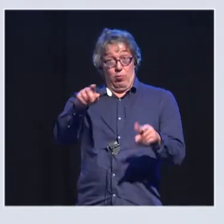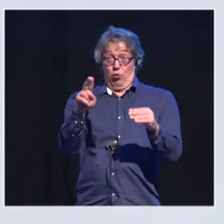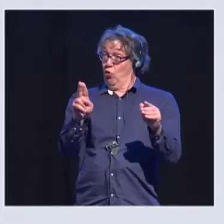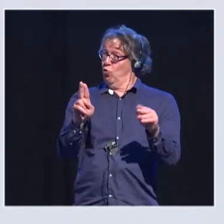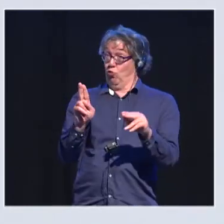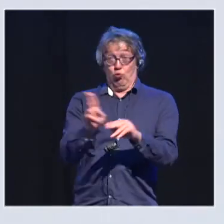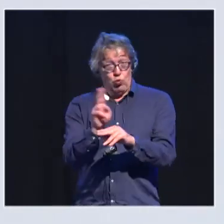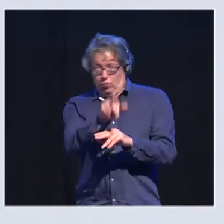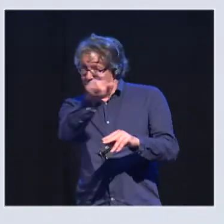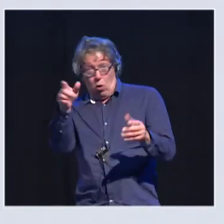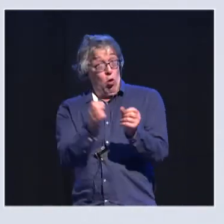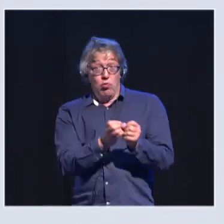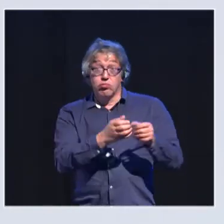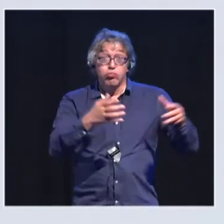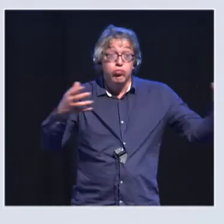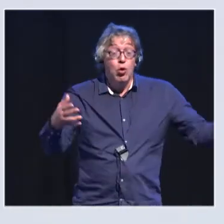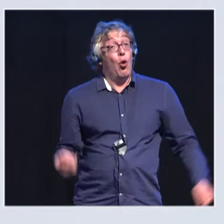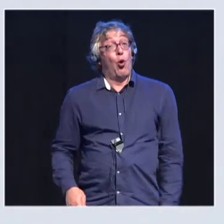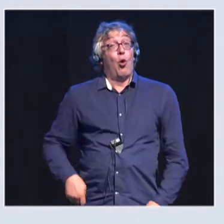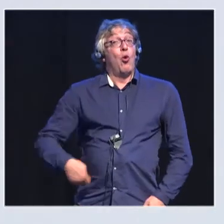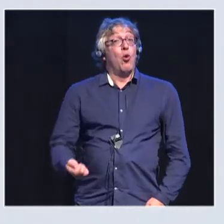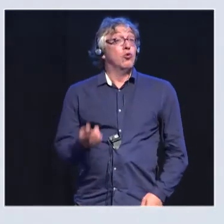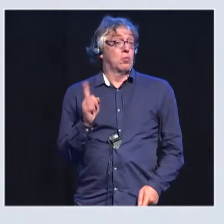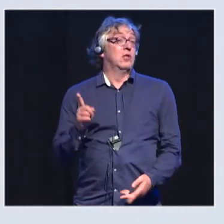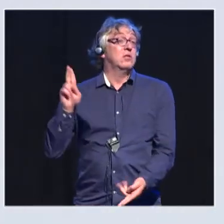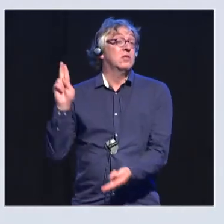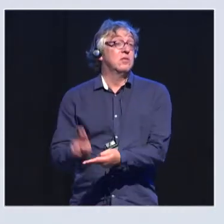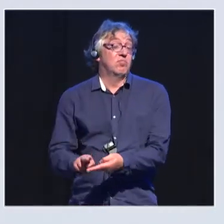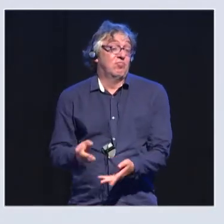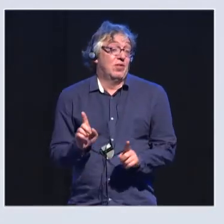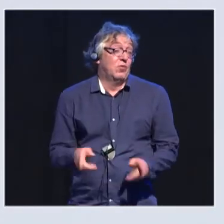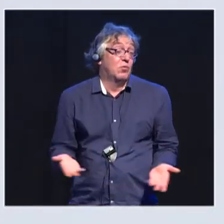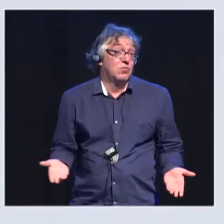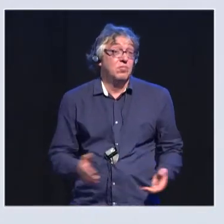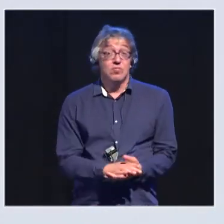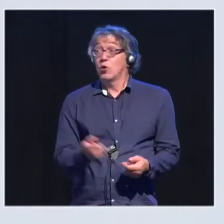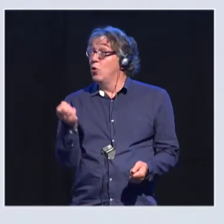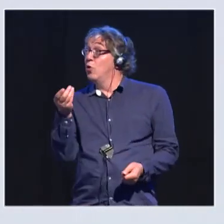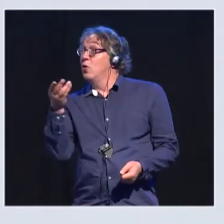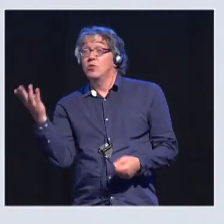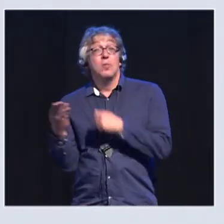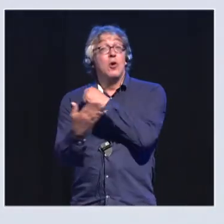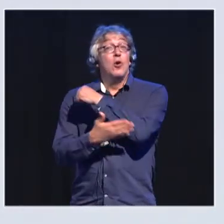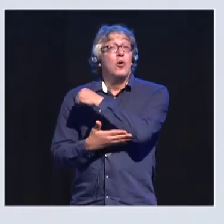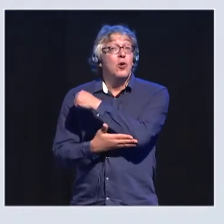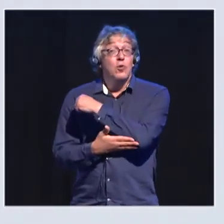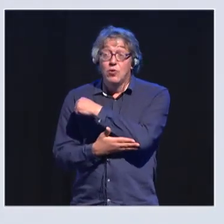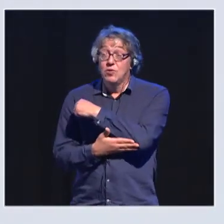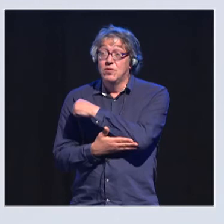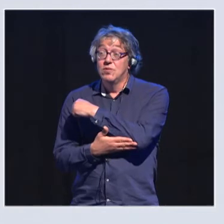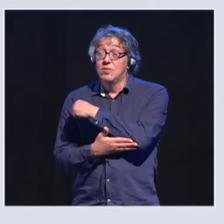see how in some countries, thanks to really efficient e-government solutions,